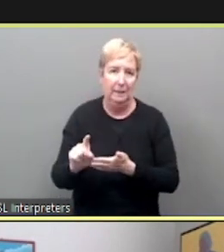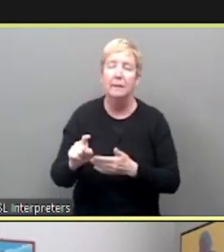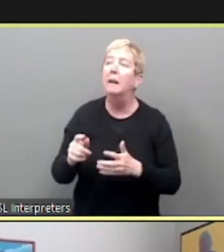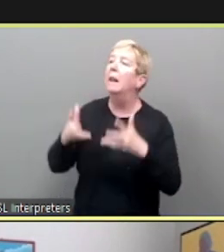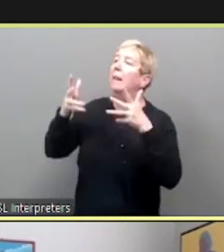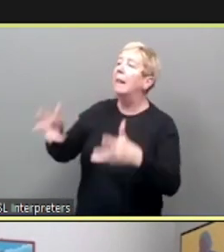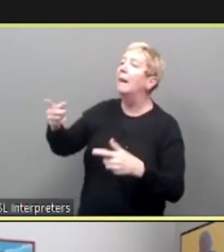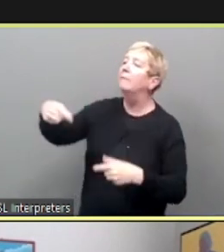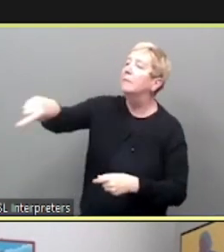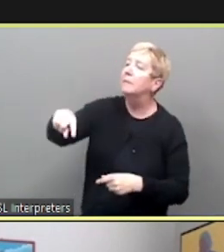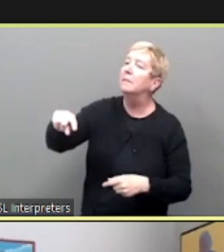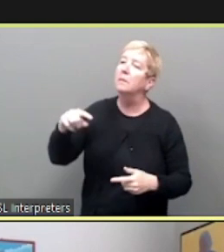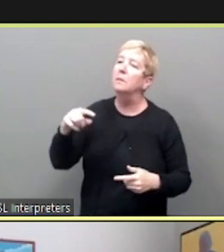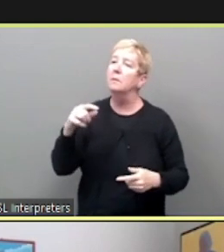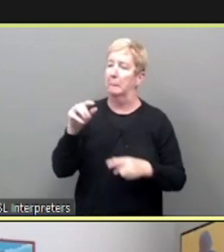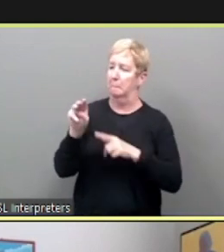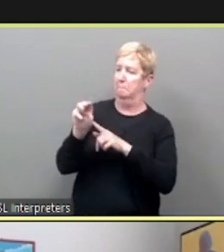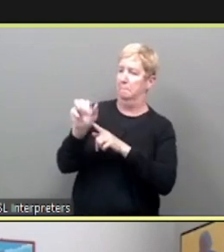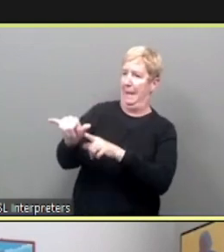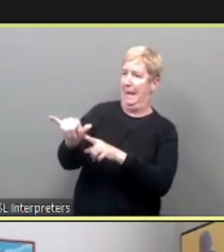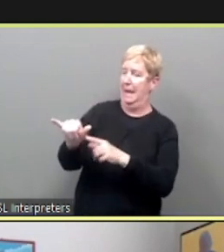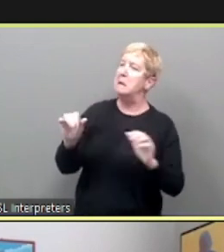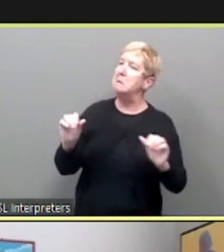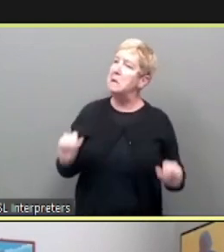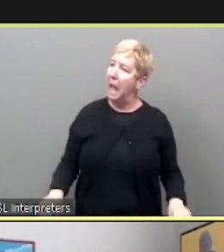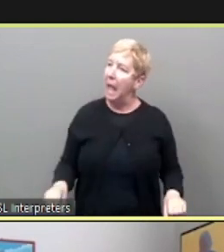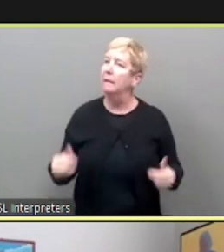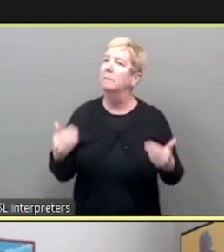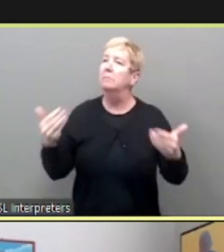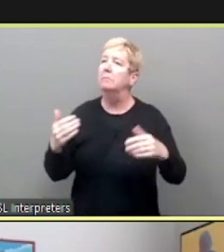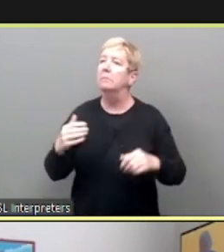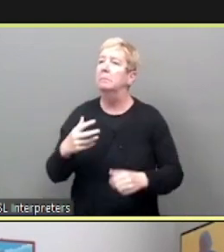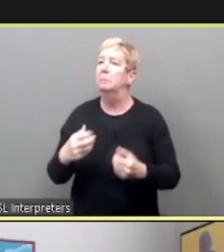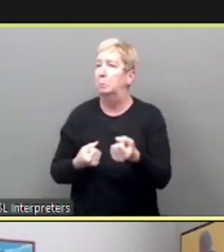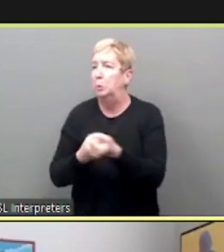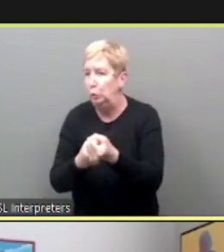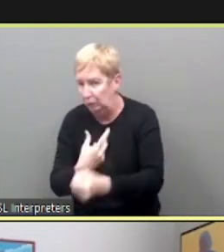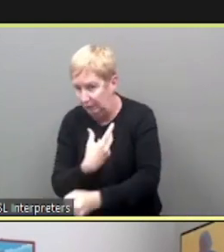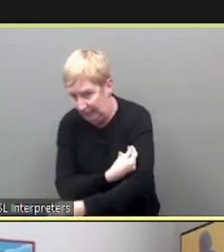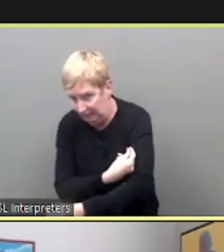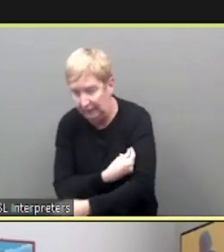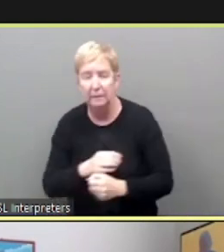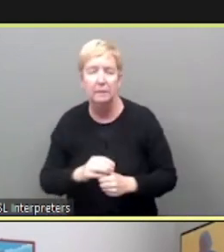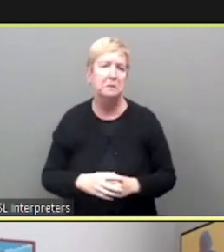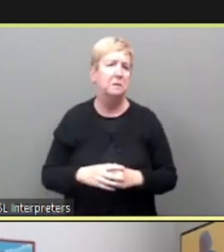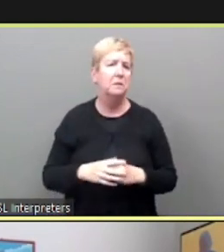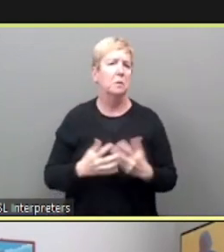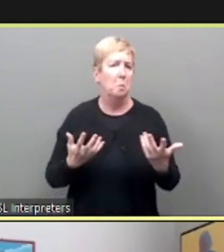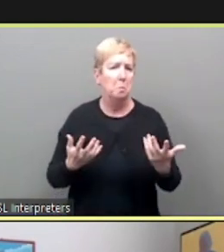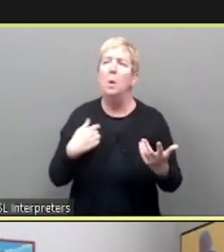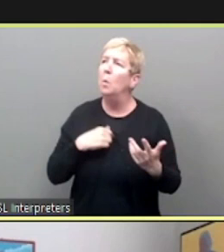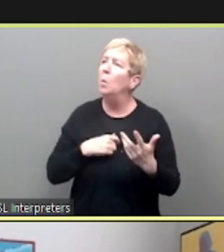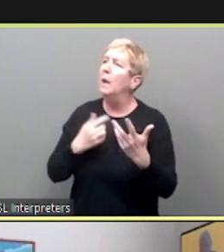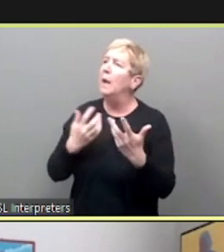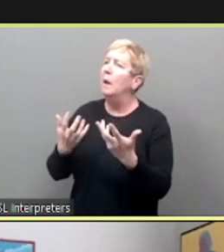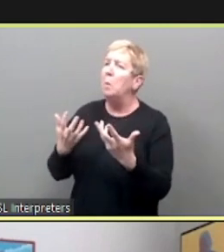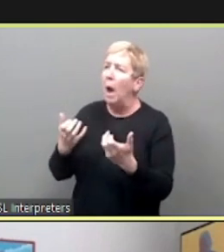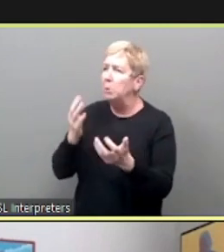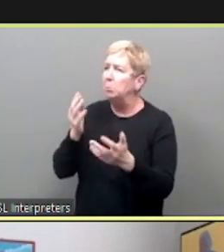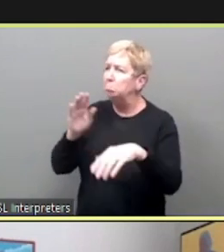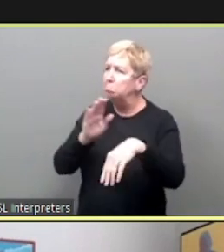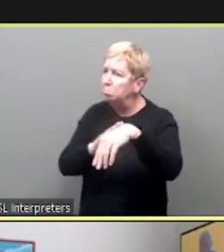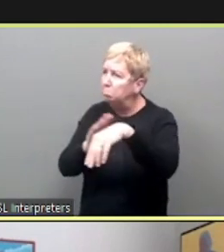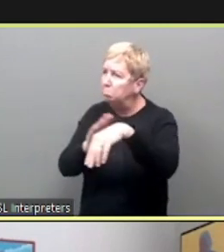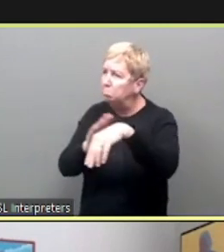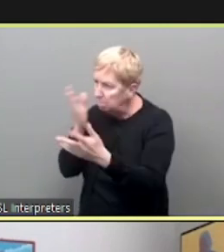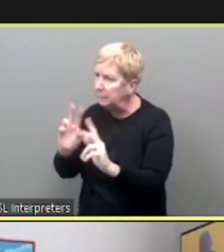may get the vaccine. So we're just kind of leaving a space so that people can get vaccinated who might take a little bit longer to get on the